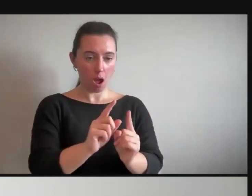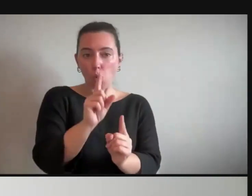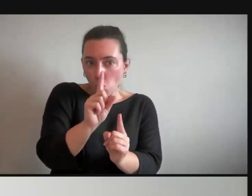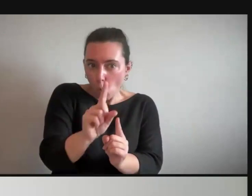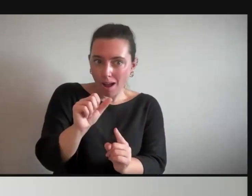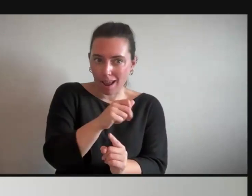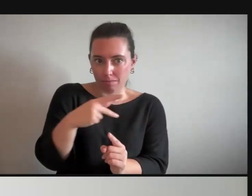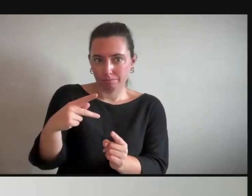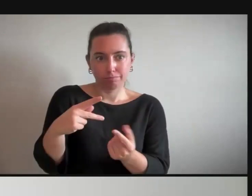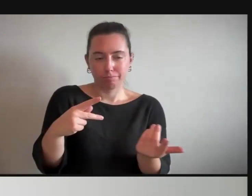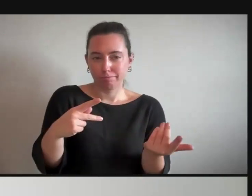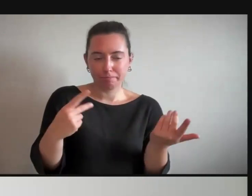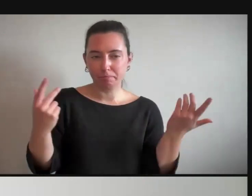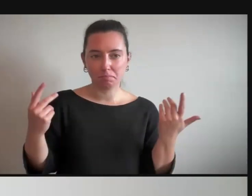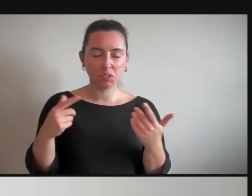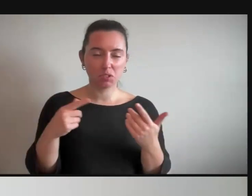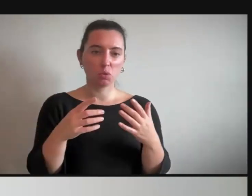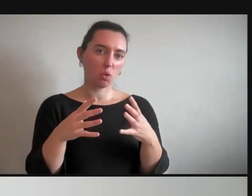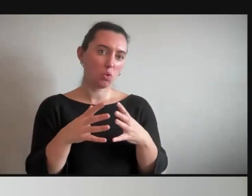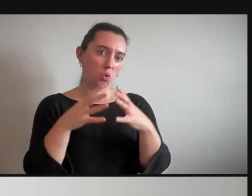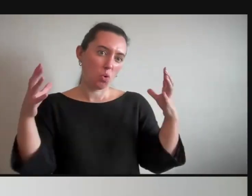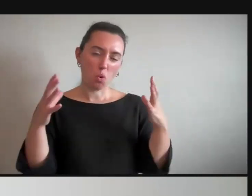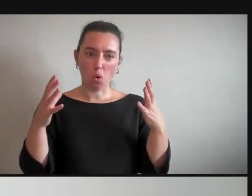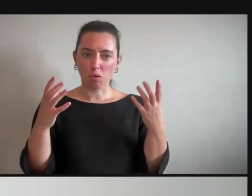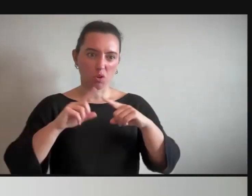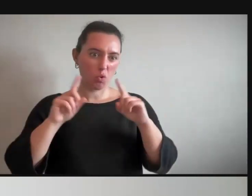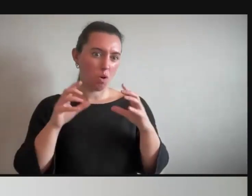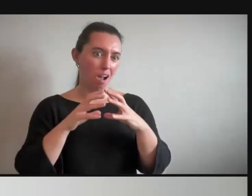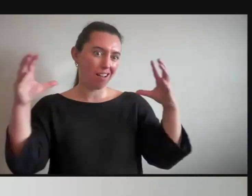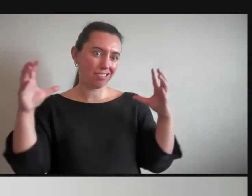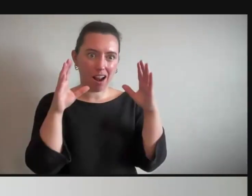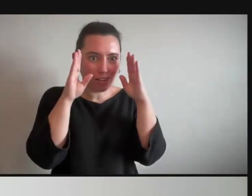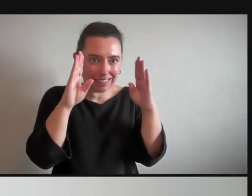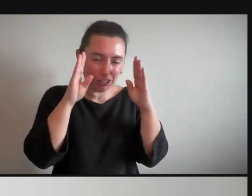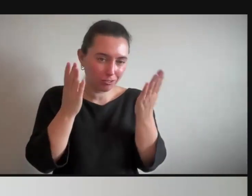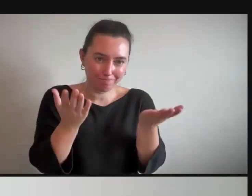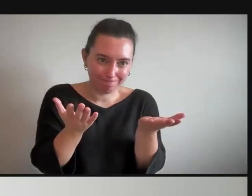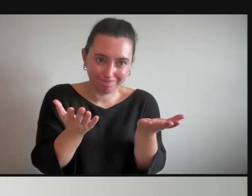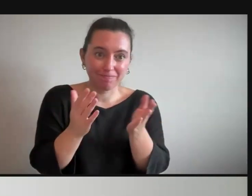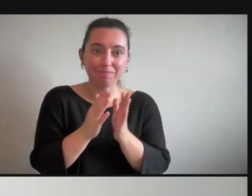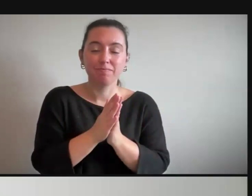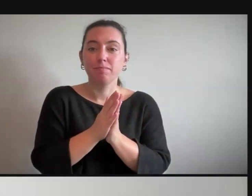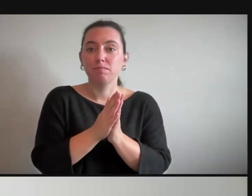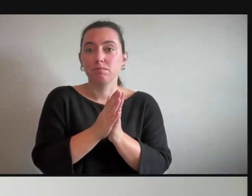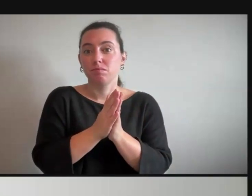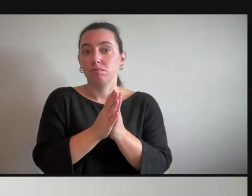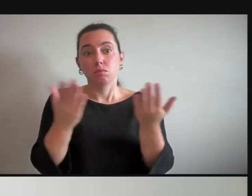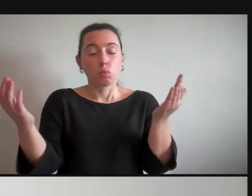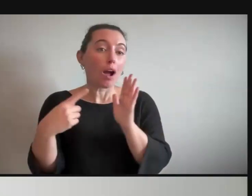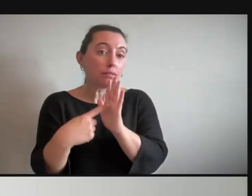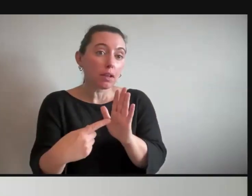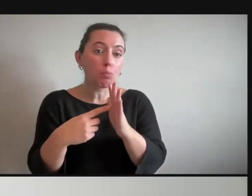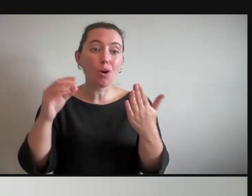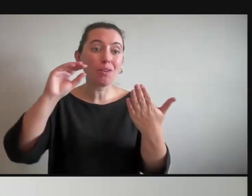like not getting a lot of enough attention. And besides that, if you have like, for example, a design system,